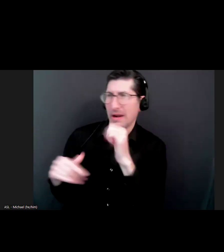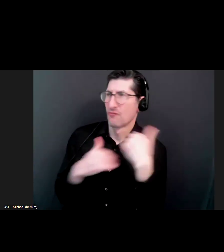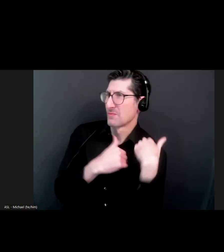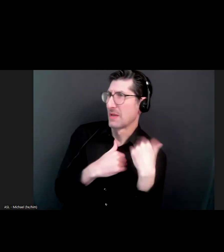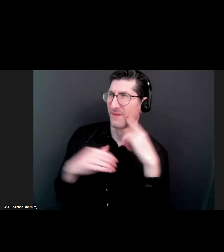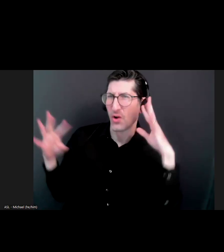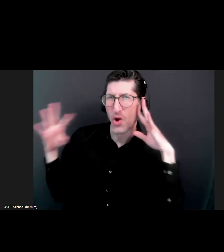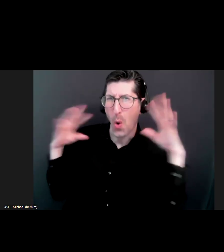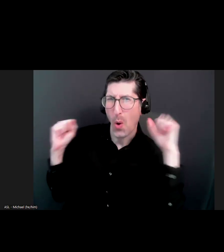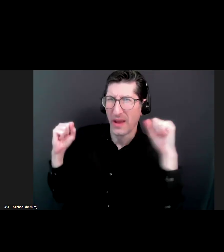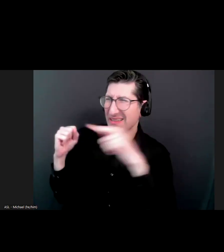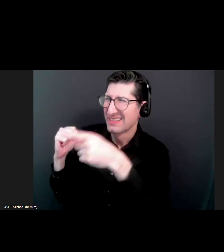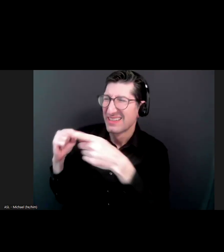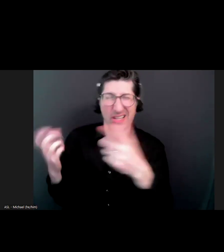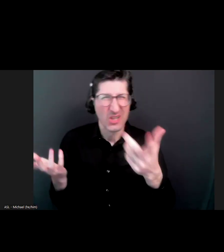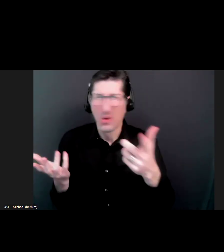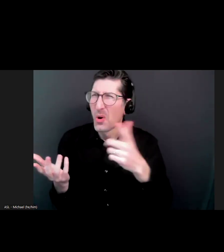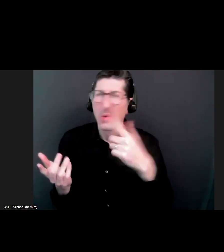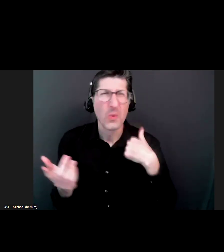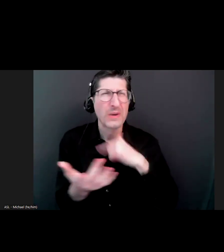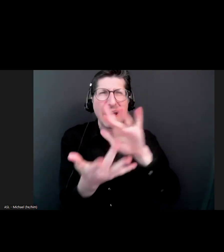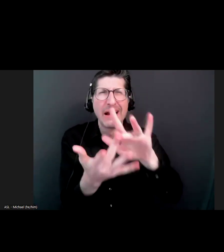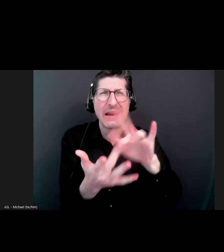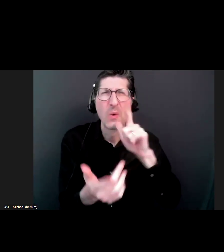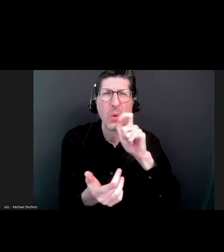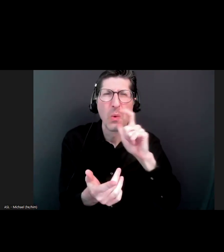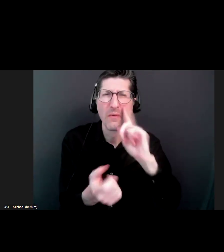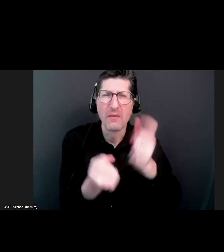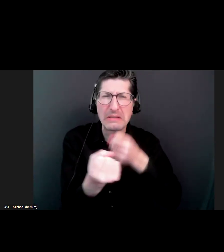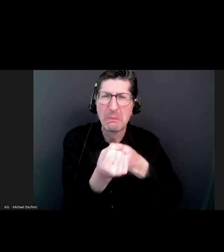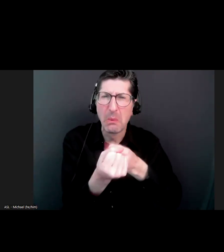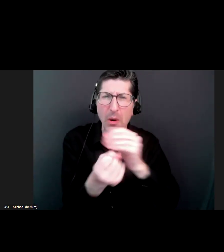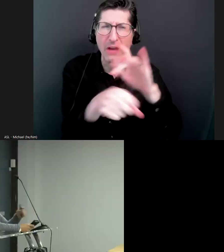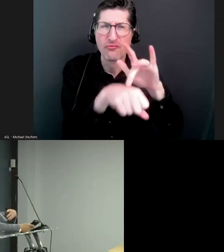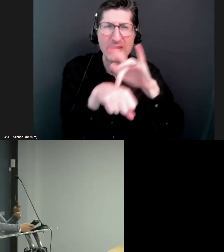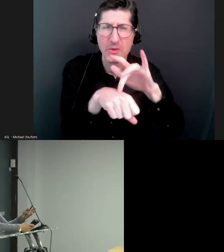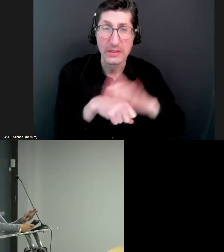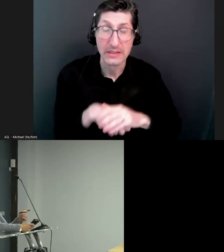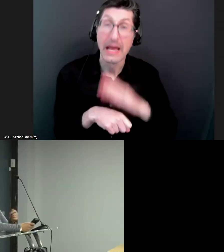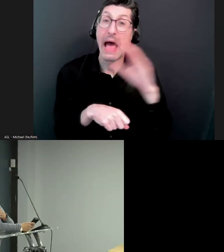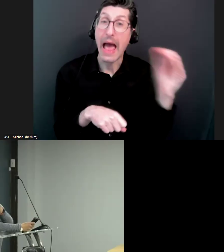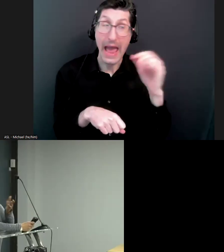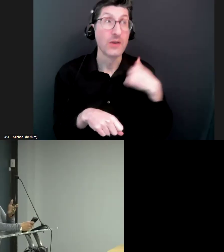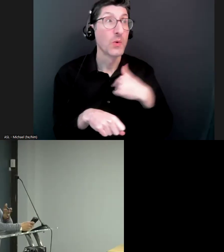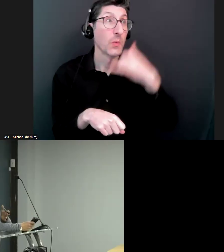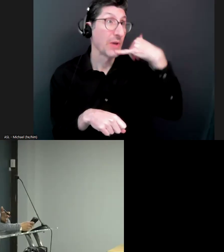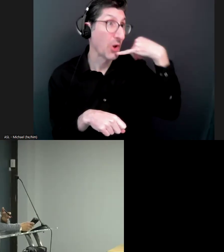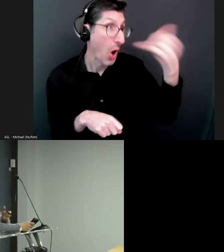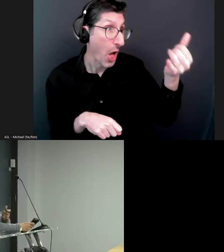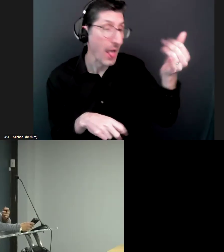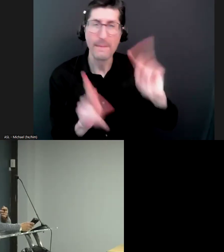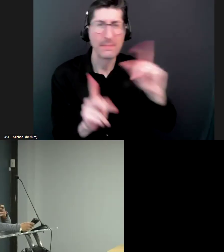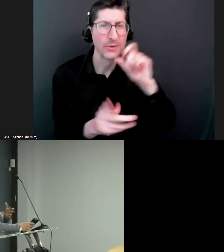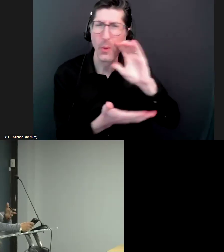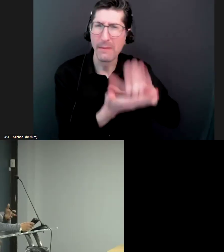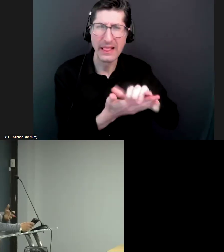some resources. And the other thing is, people don't believe us when we call. But all these people that are out